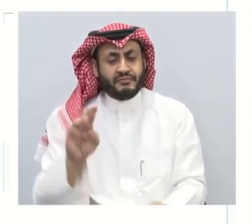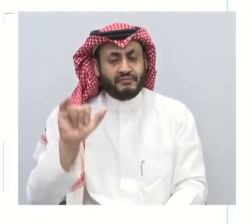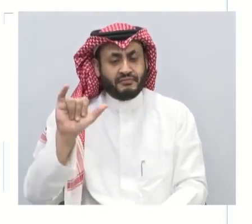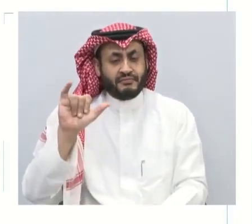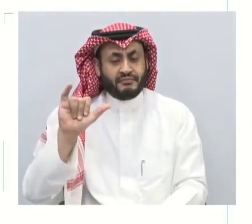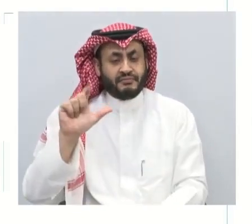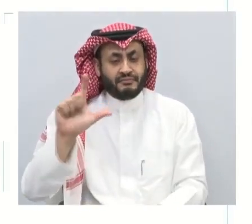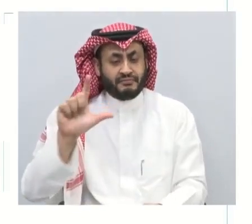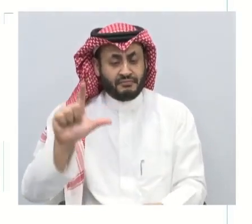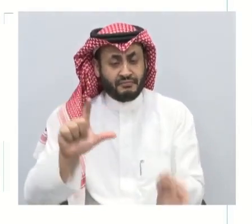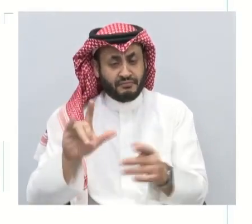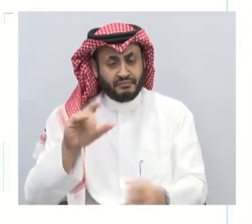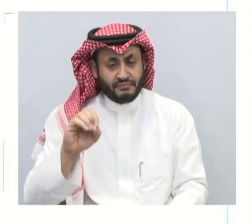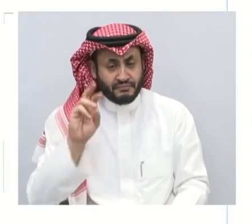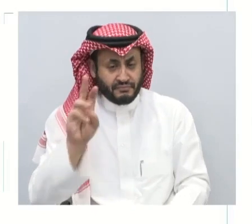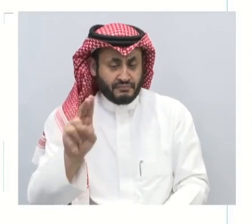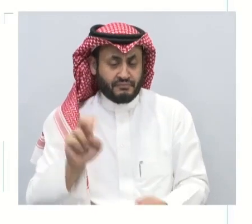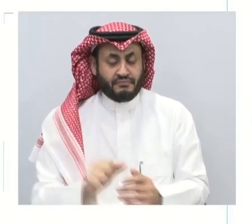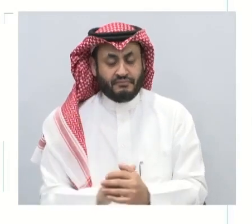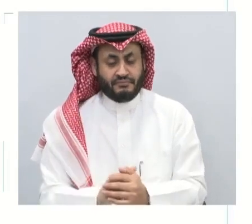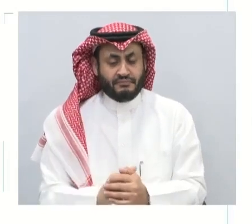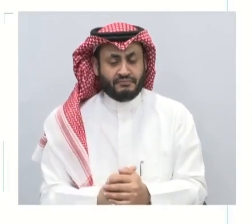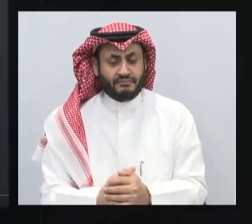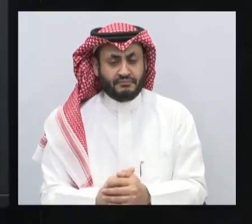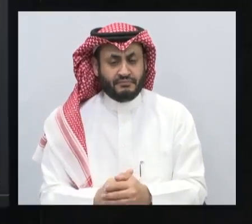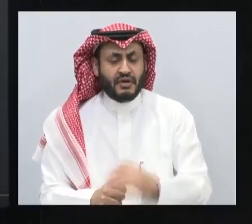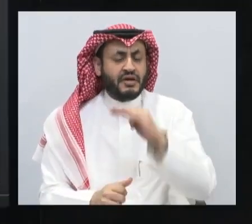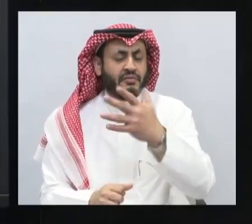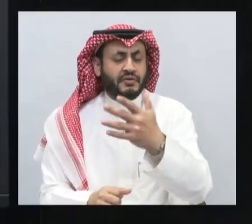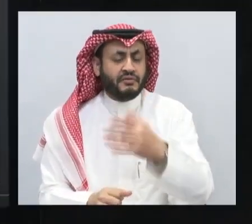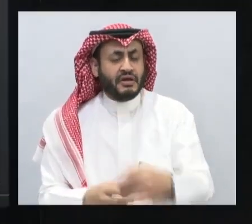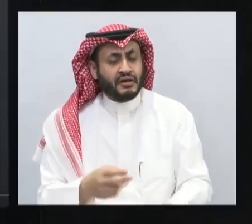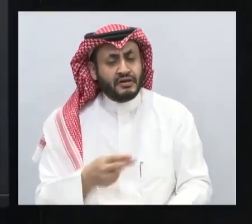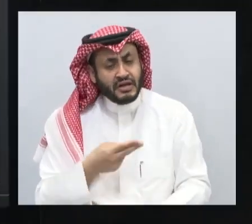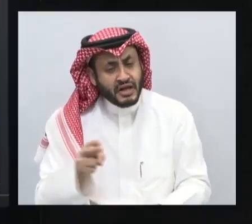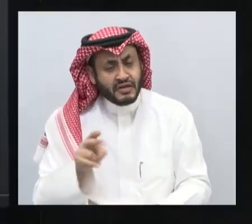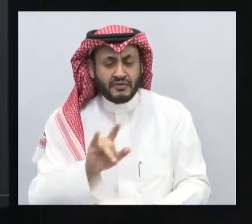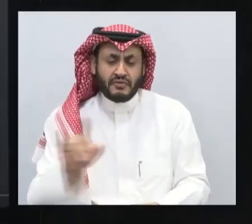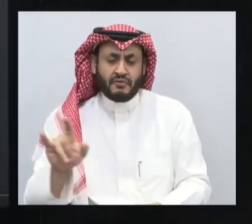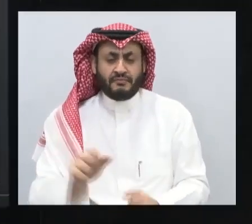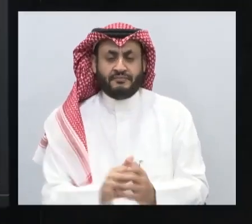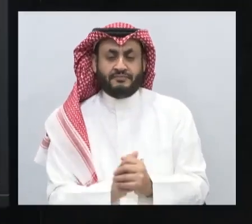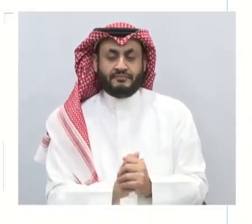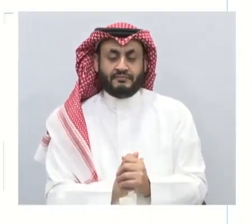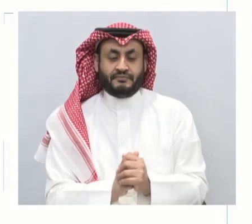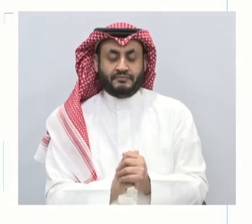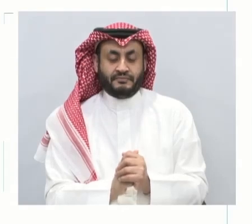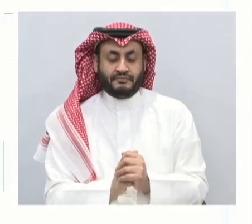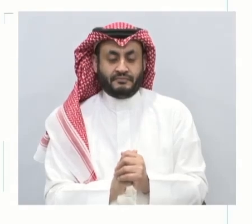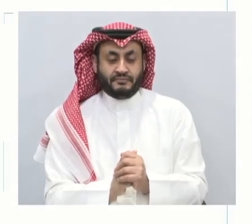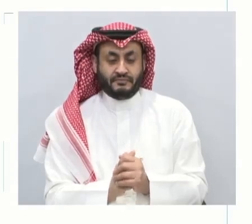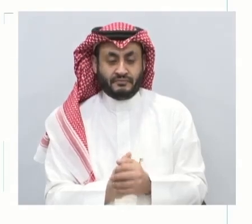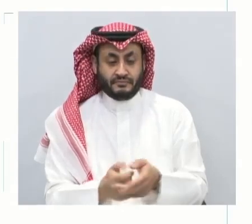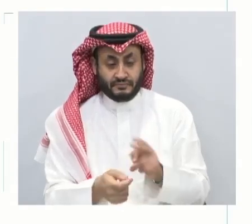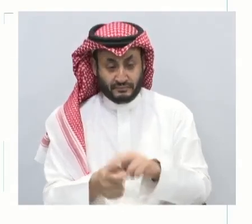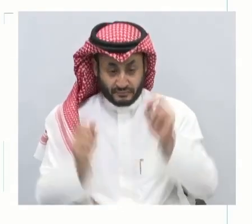is a question. The answer can be yes, I will, or no, I won't. Okay? So we'll have it again